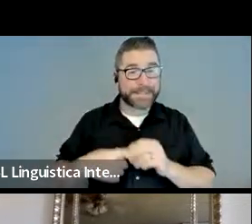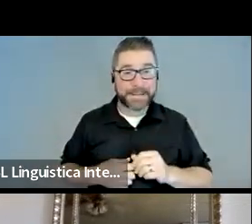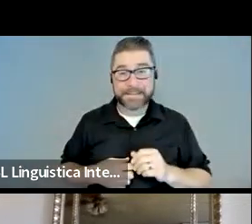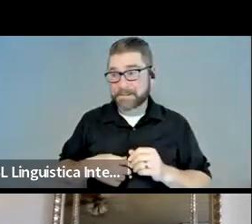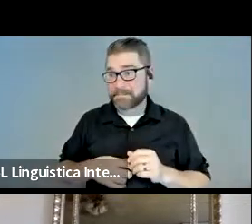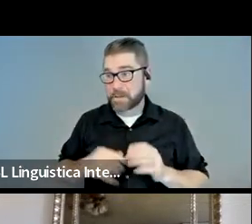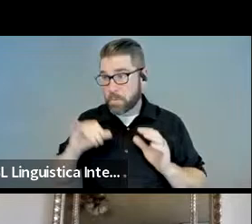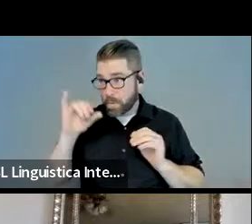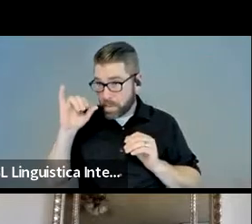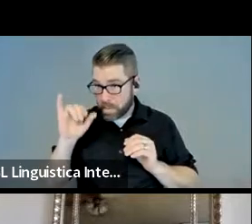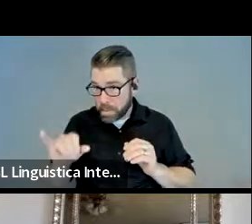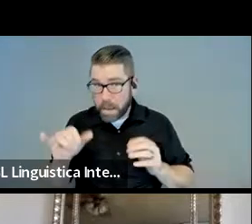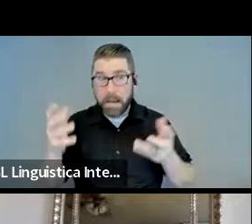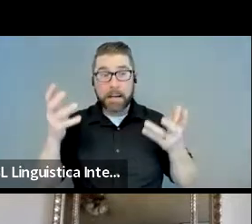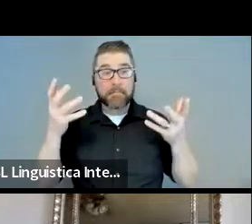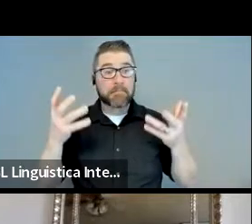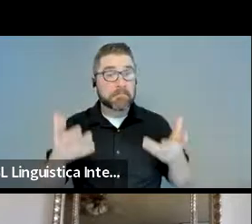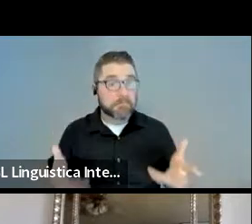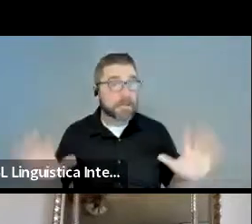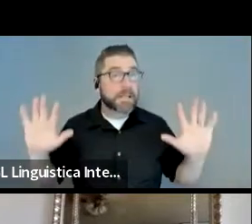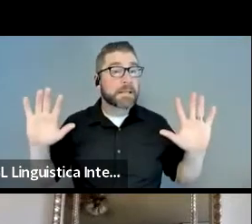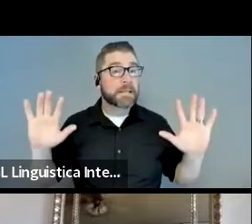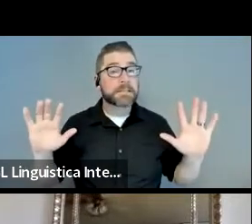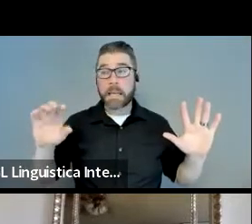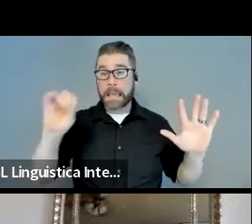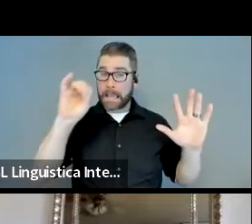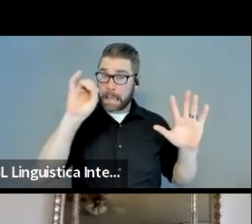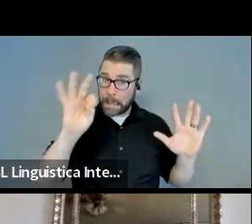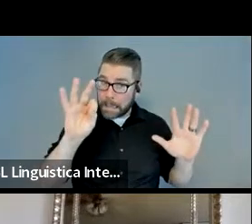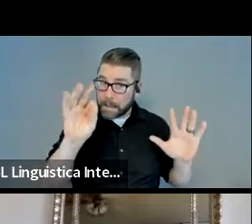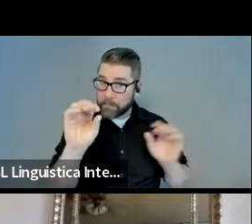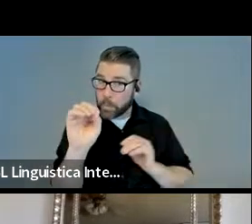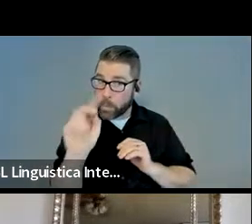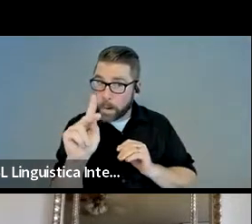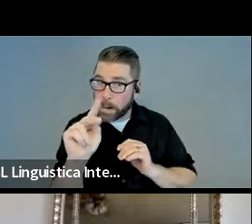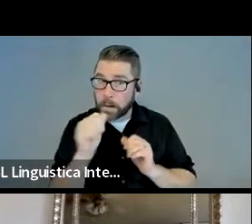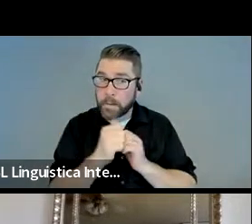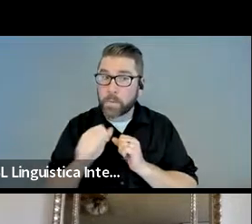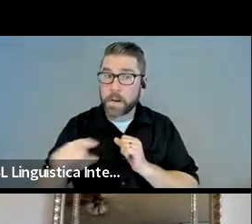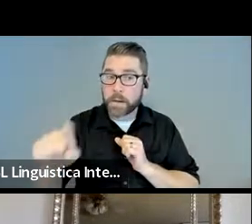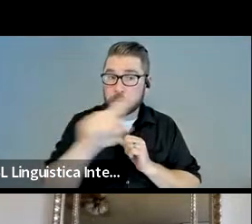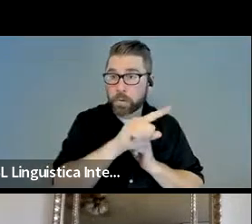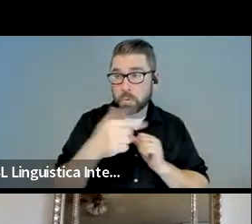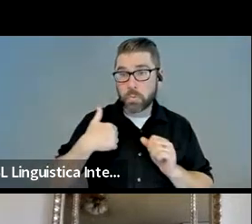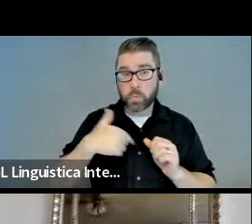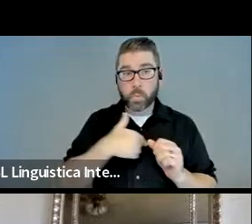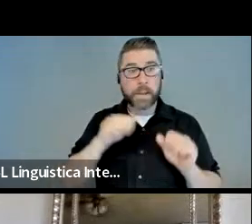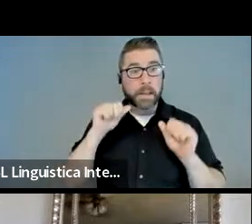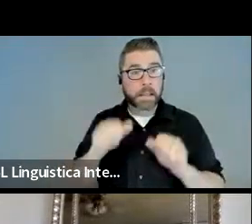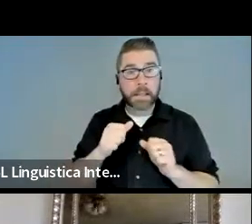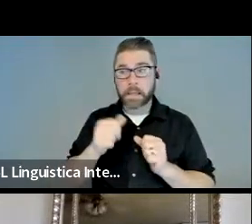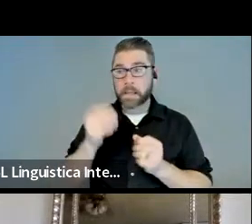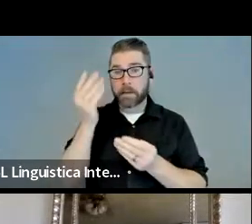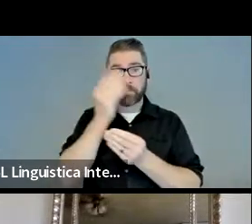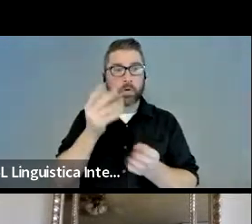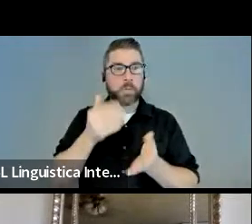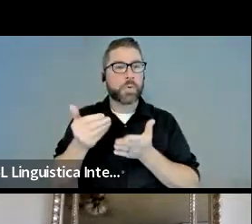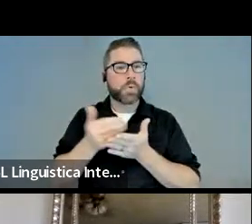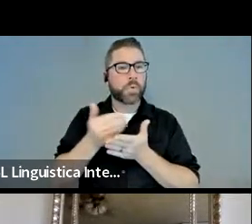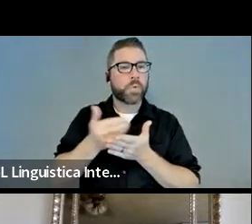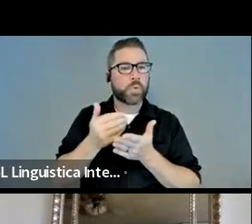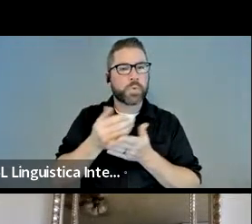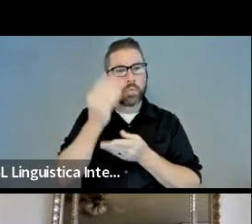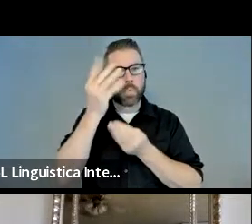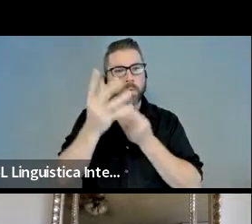like to transition to our general standing updates and give everyone an opportunity to provide the CSC